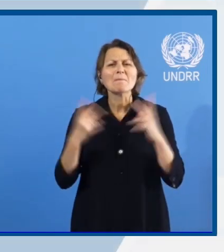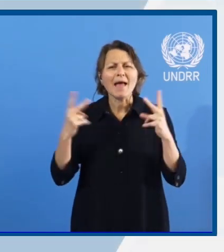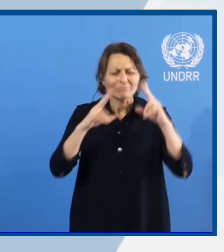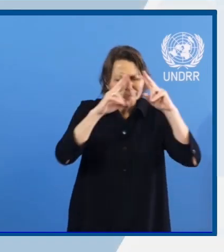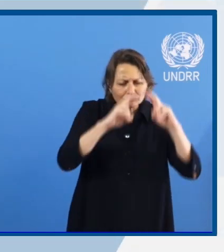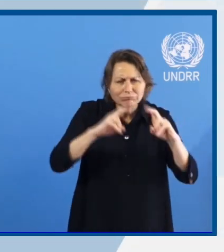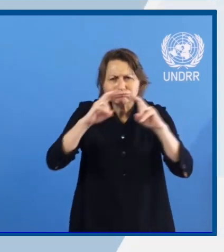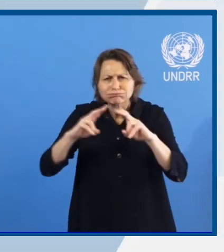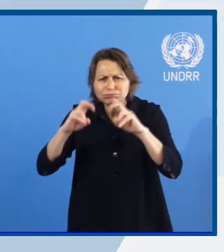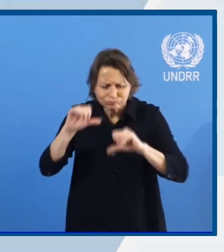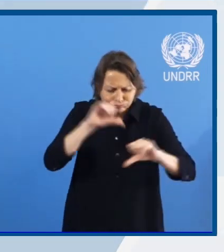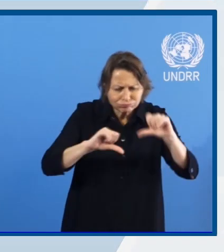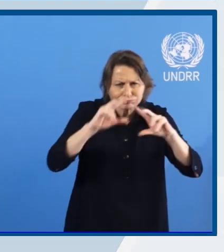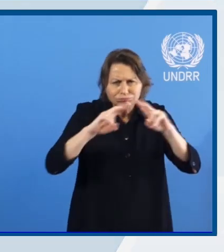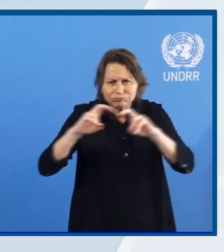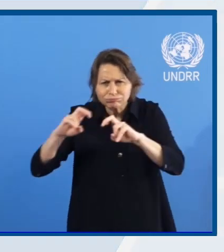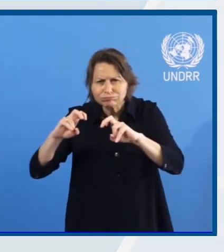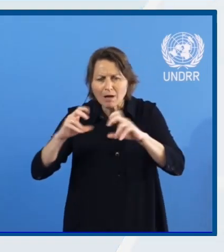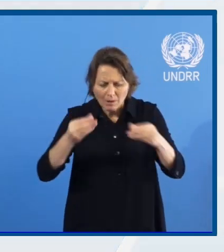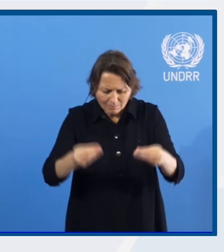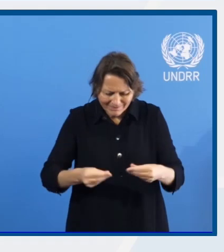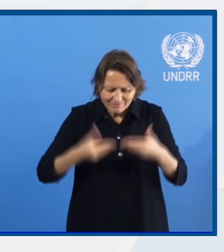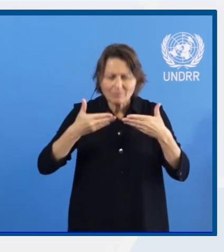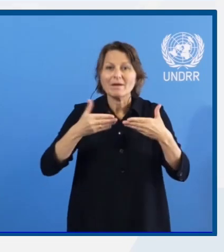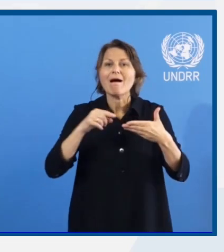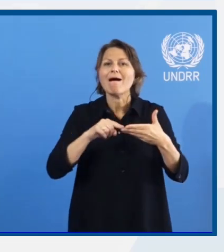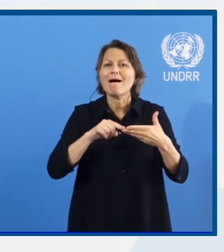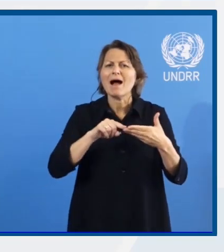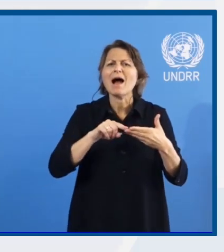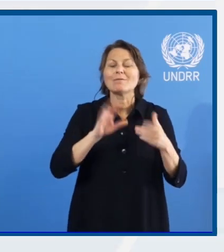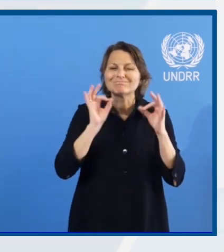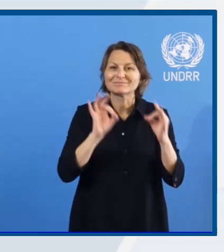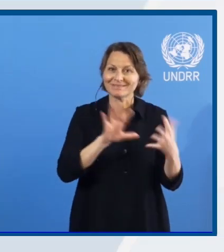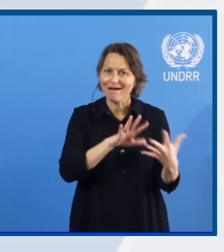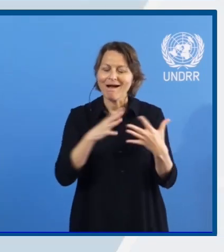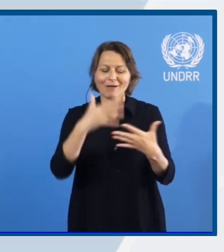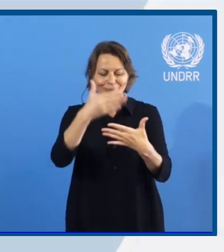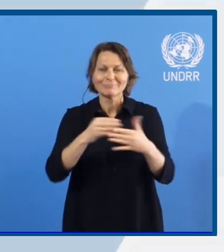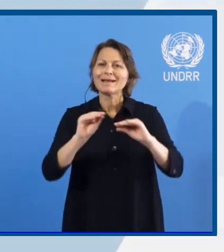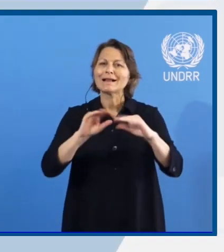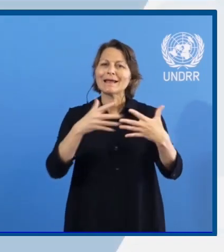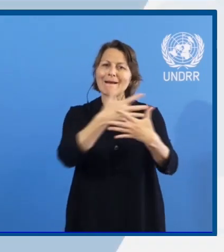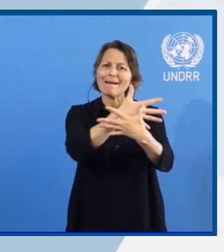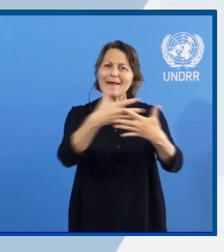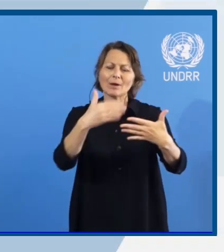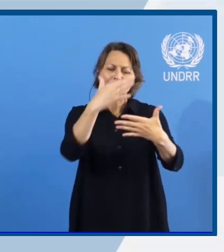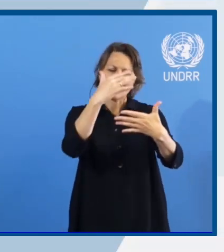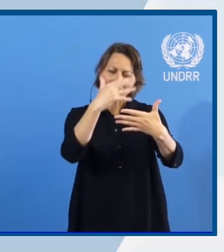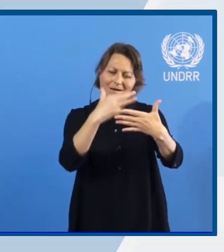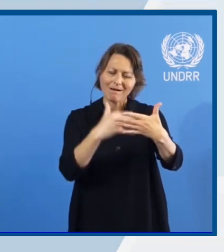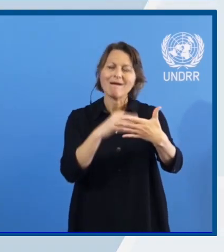knowledge into a language and an information basis that's relevant for that stakeholder group.